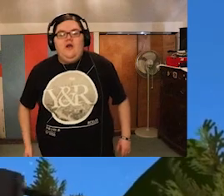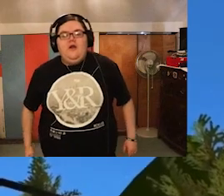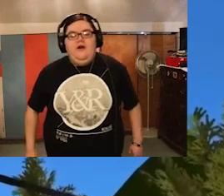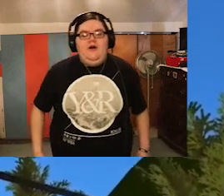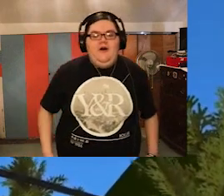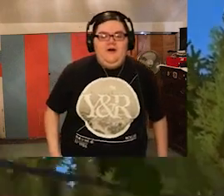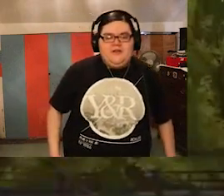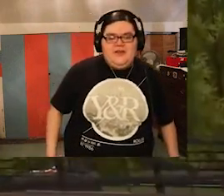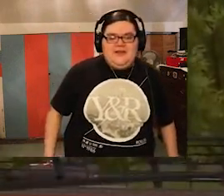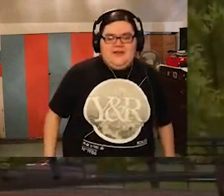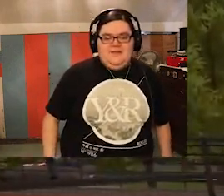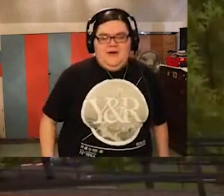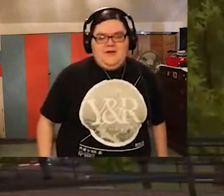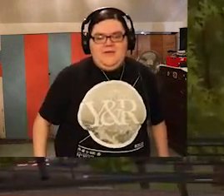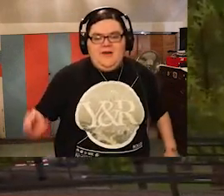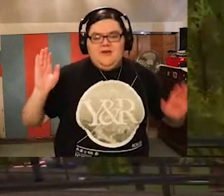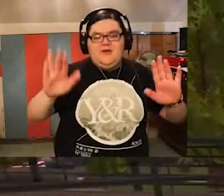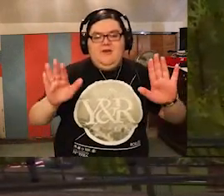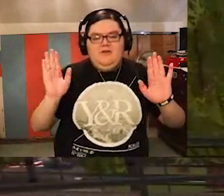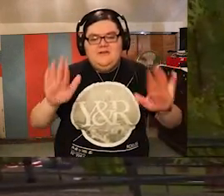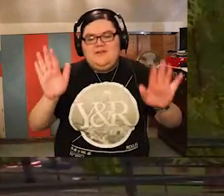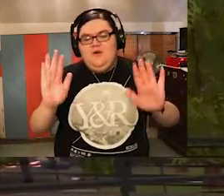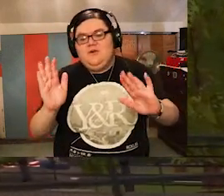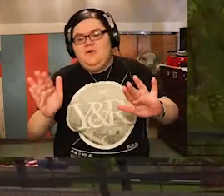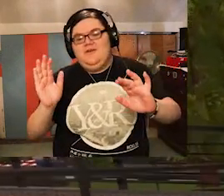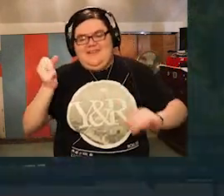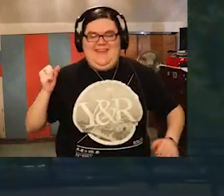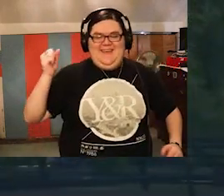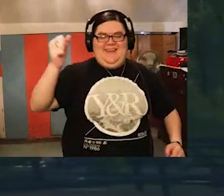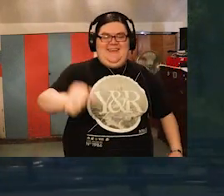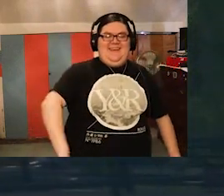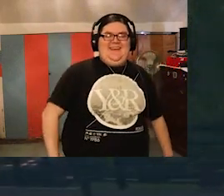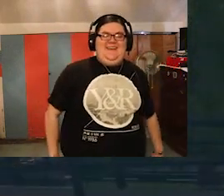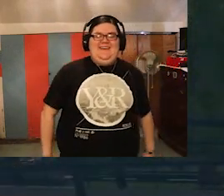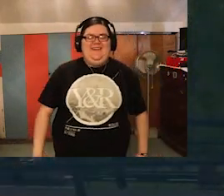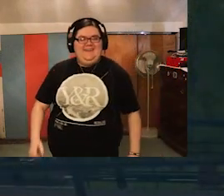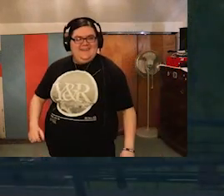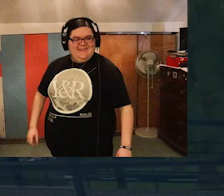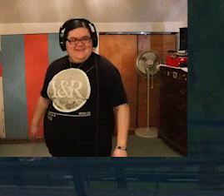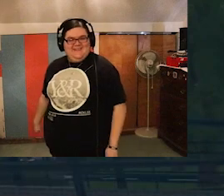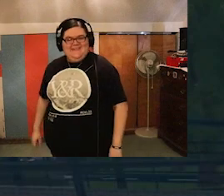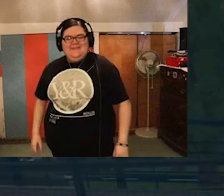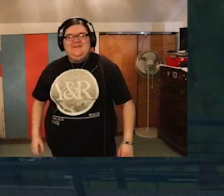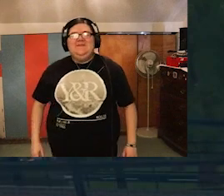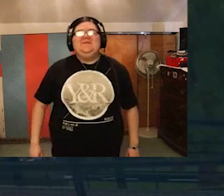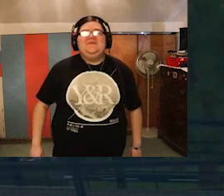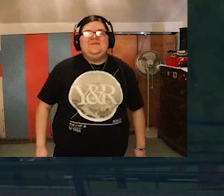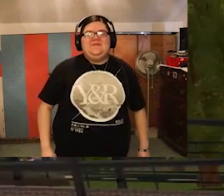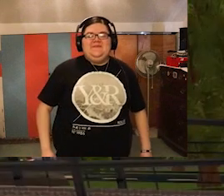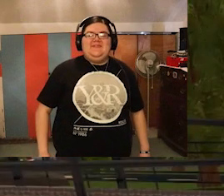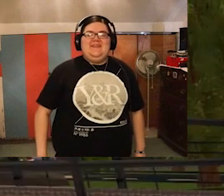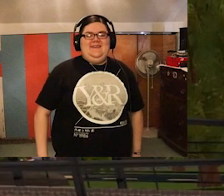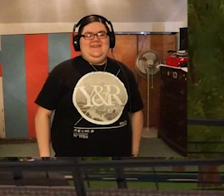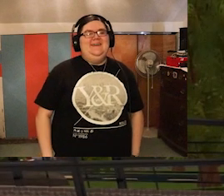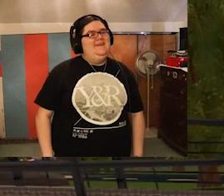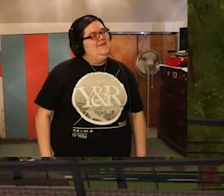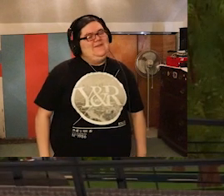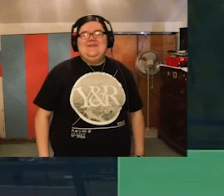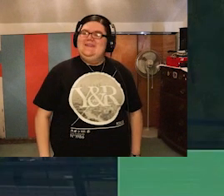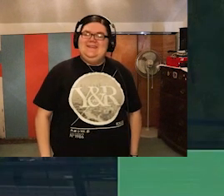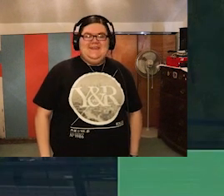that. Sink it. Come on. Go. Yeah. No, I nailed it. Nine strokes. Hell,